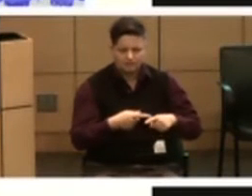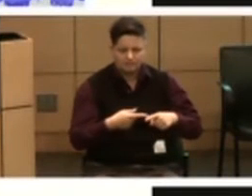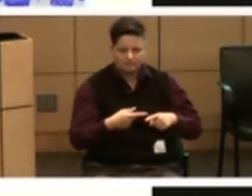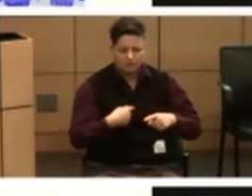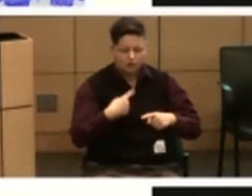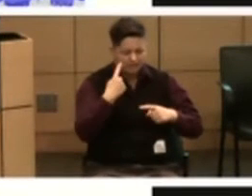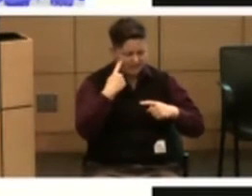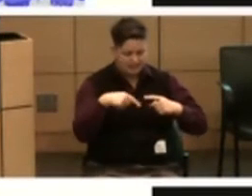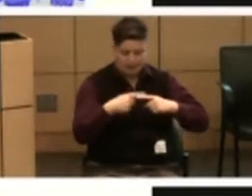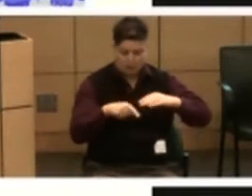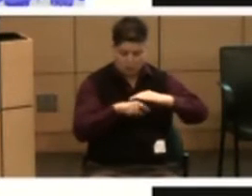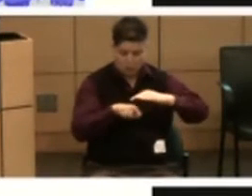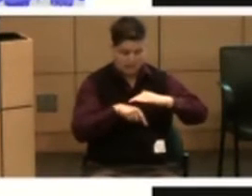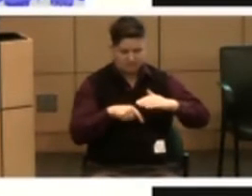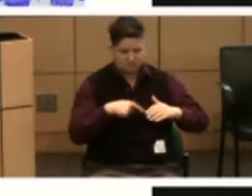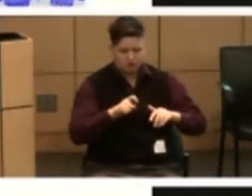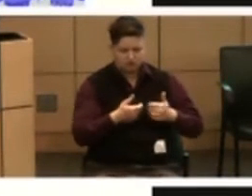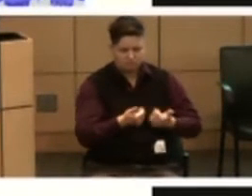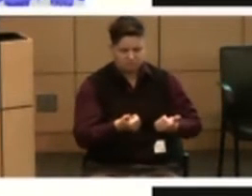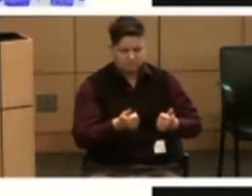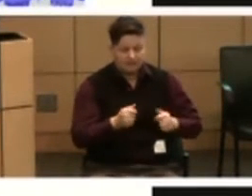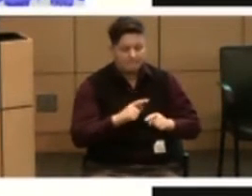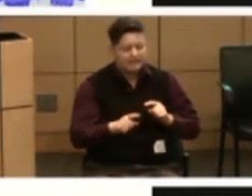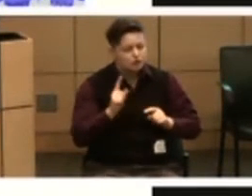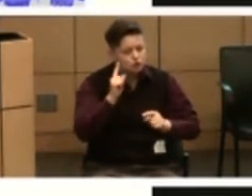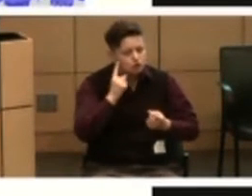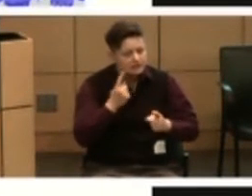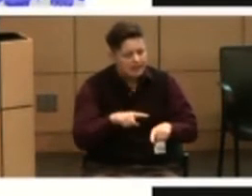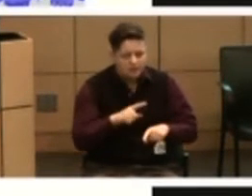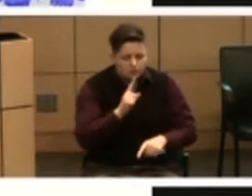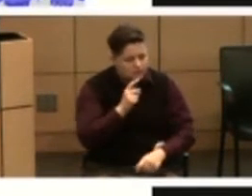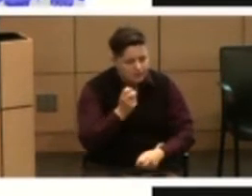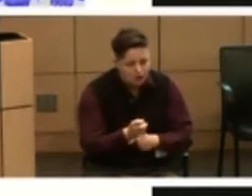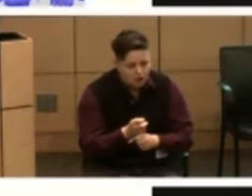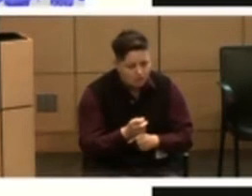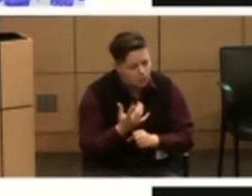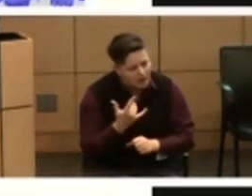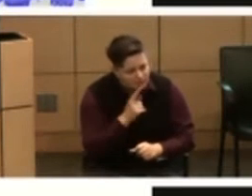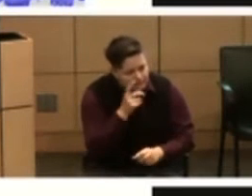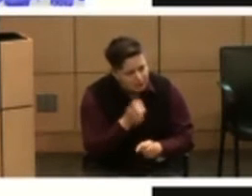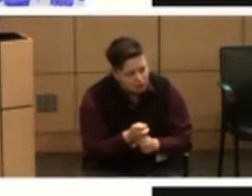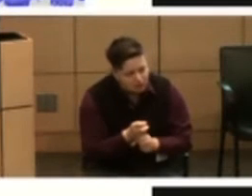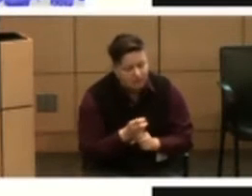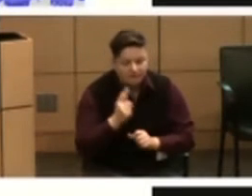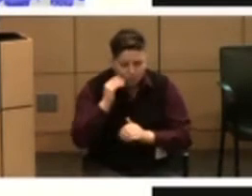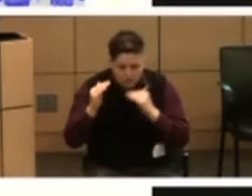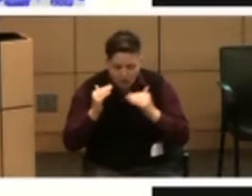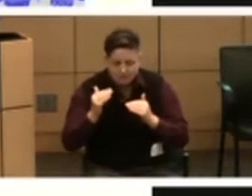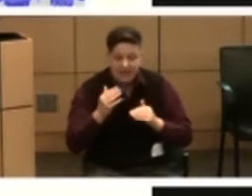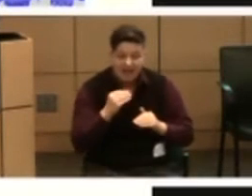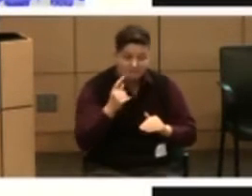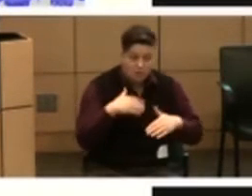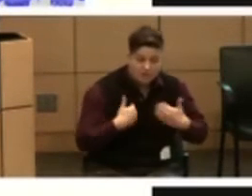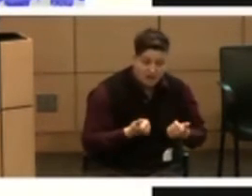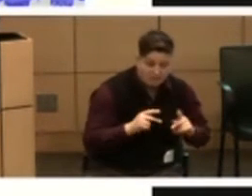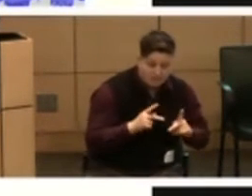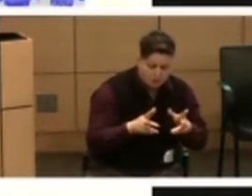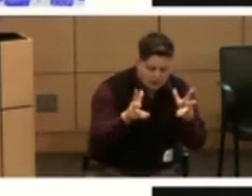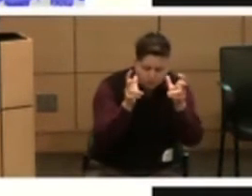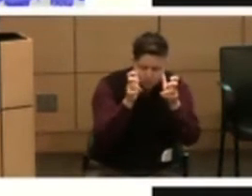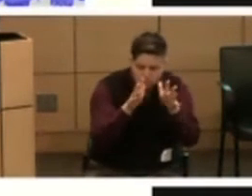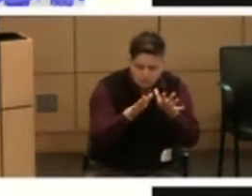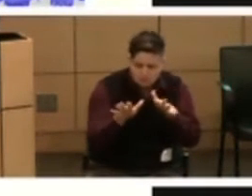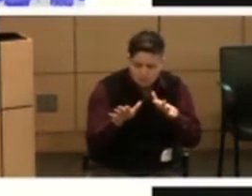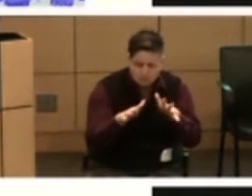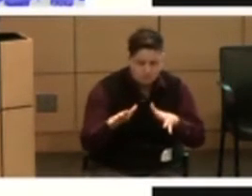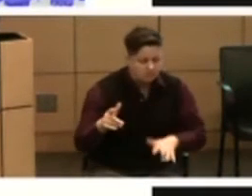cochlea. But it turns out that it's really hard. It's hard for adults, and it's particularly hard for young listeners, okay?